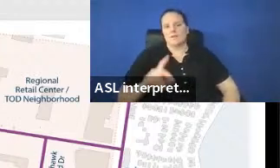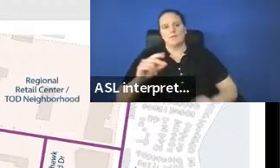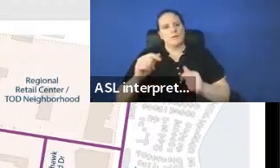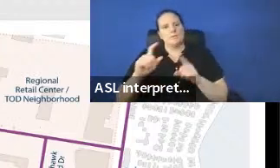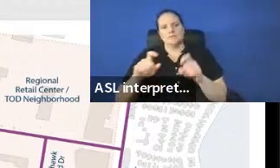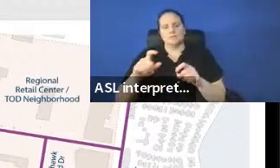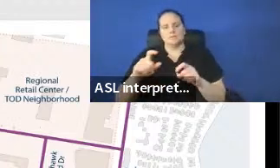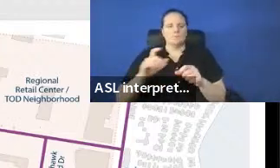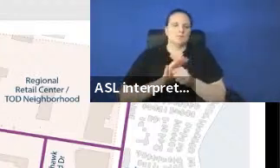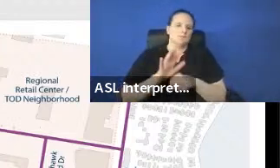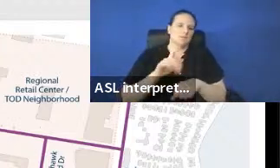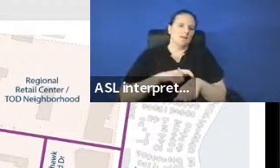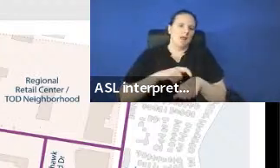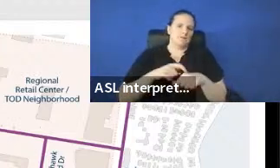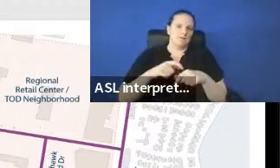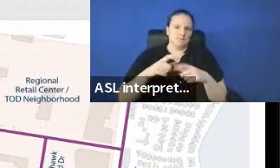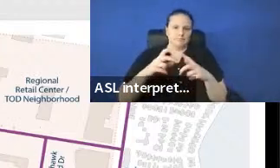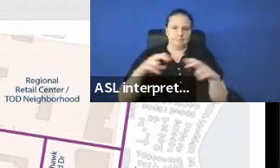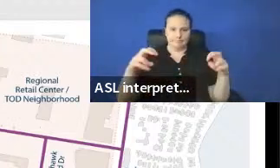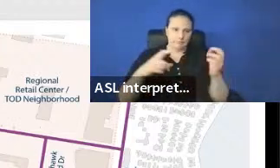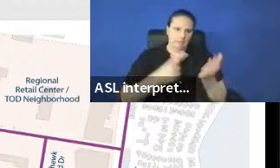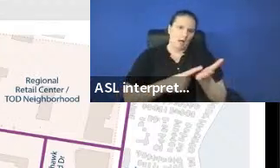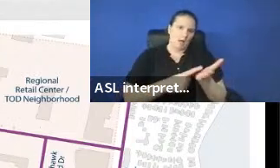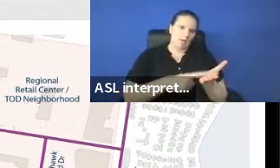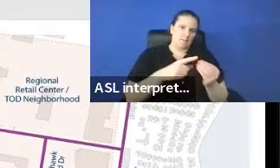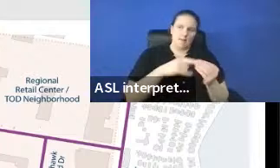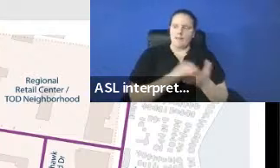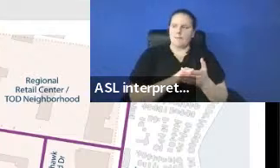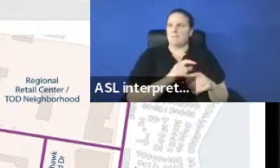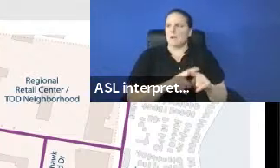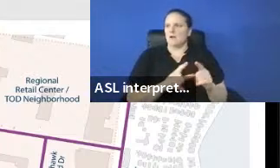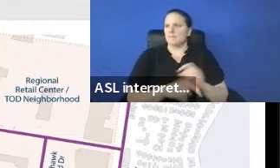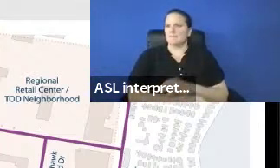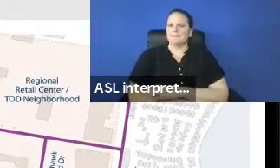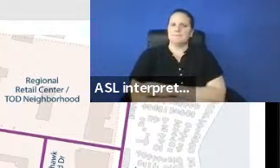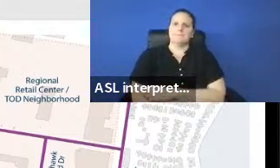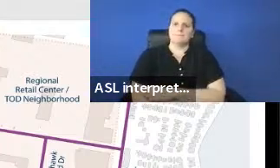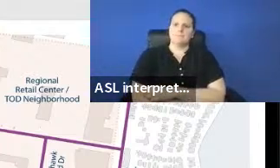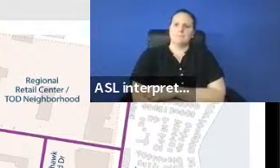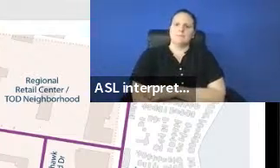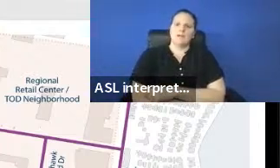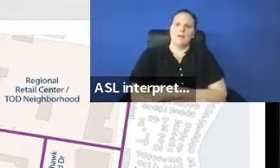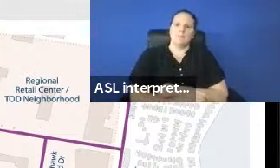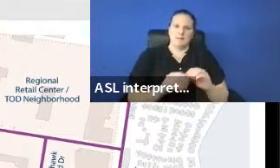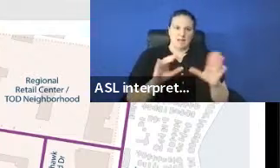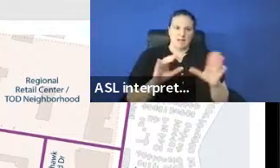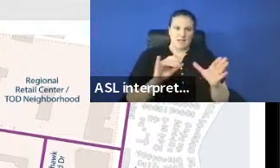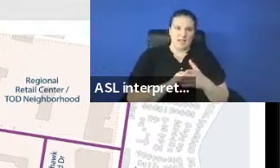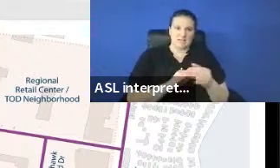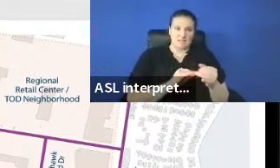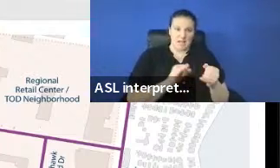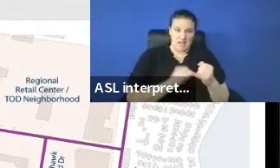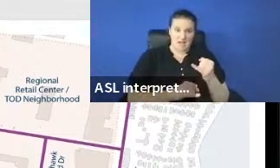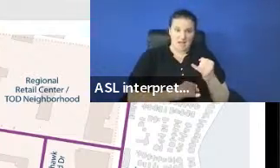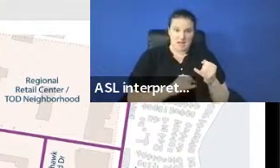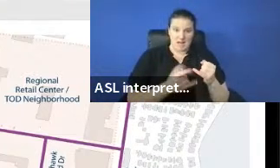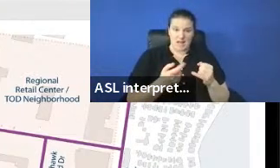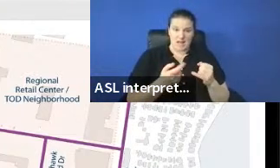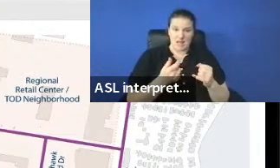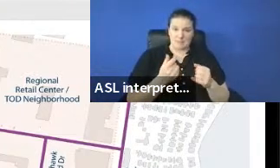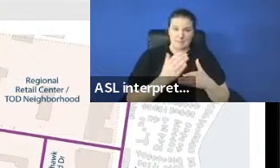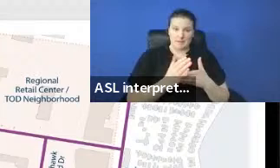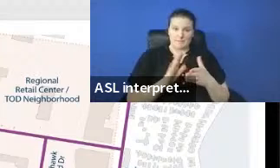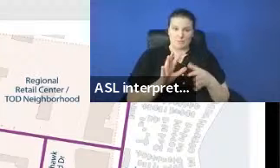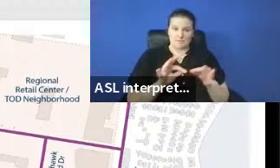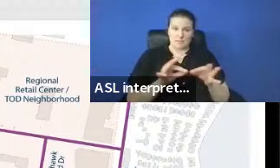of time dissecting that and talking about it, but just so I'm clear, was the end, that last little bit of your